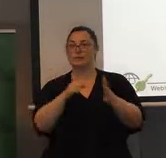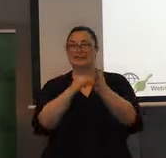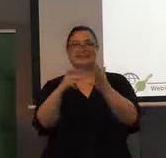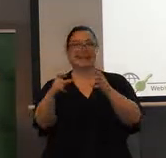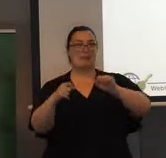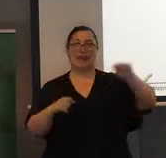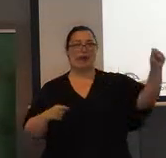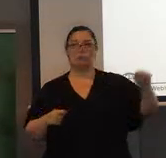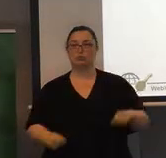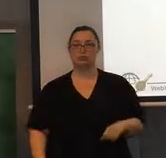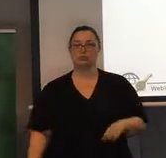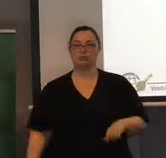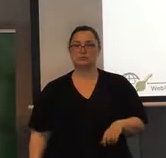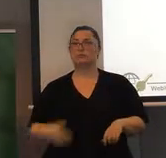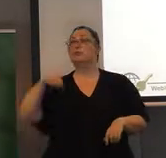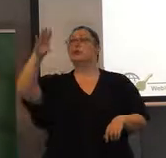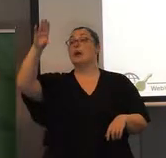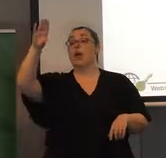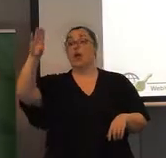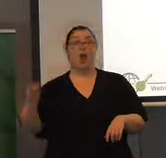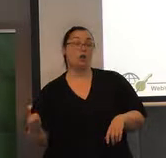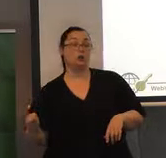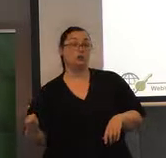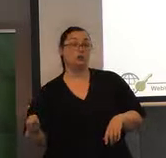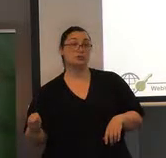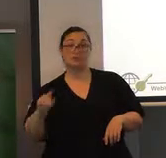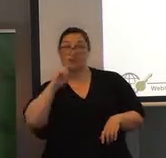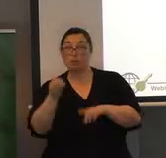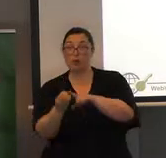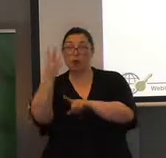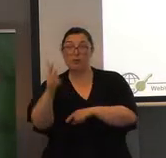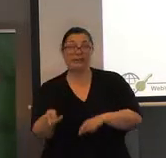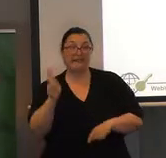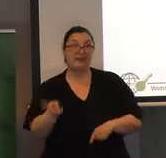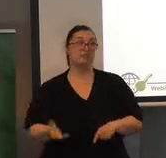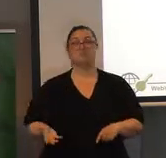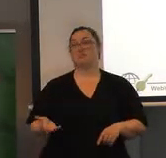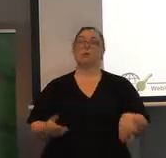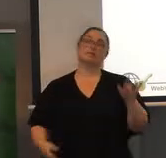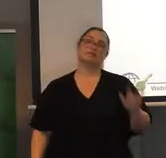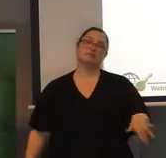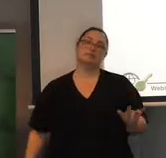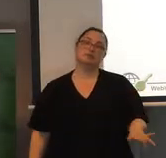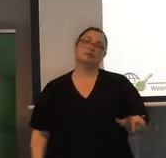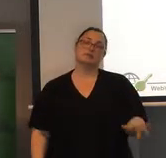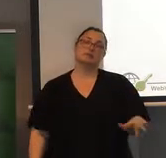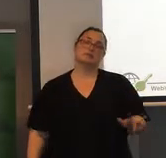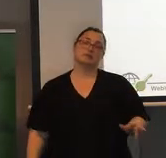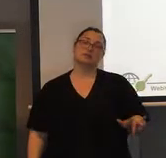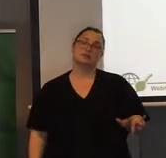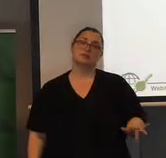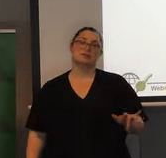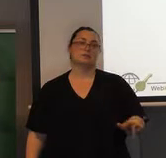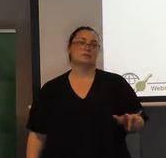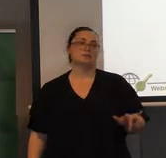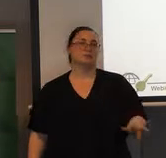out of it. I either had to close the website, in which case I'm unlikely to come back, or I had to tab all the way through. You